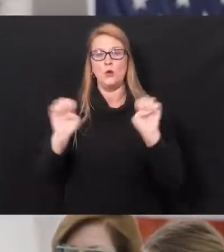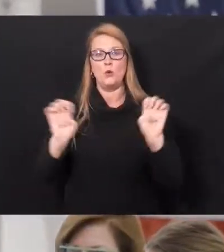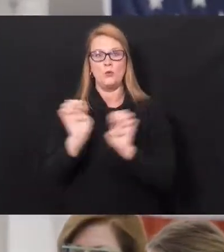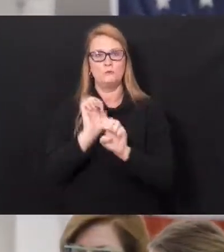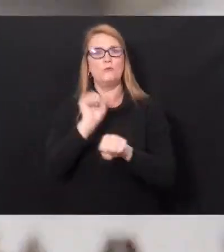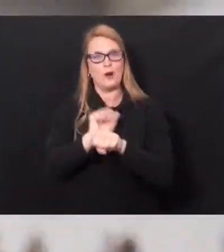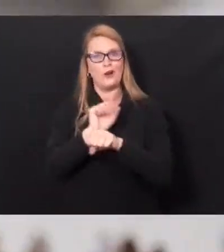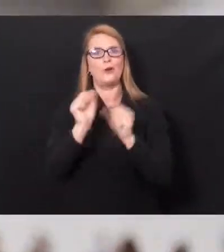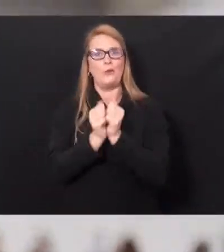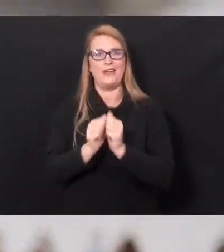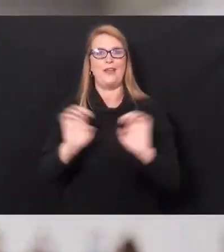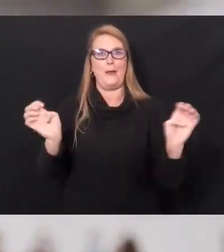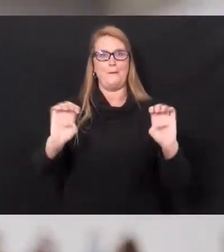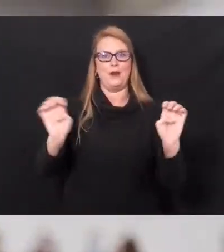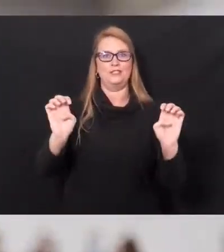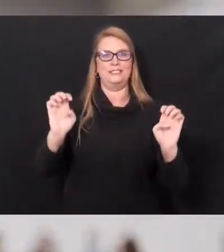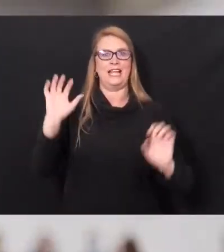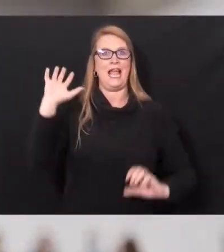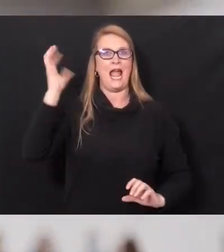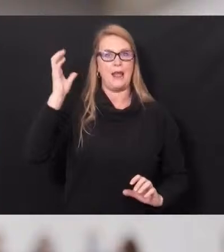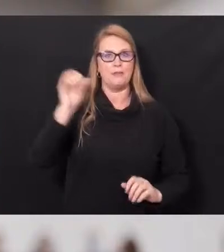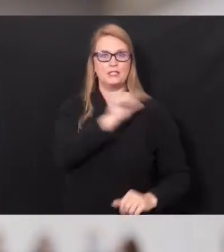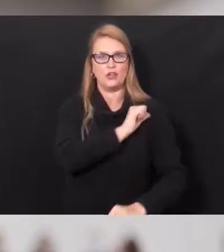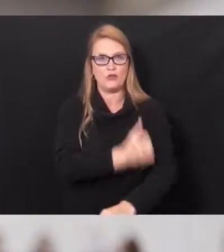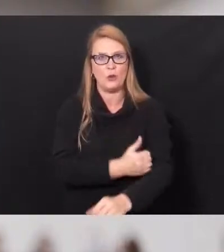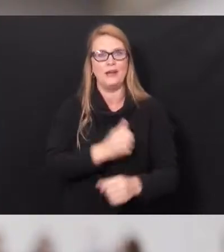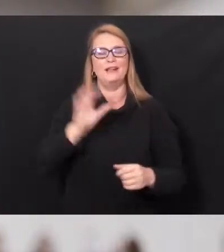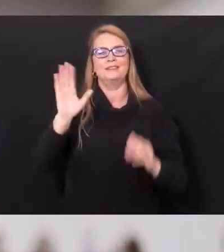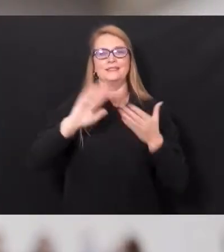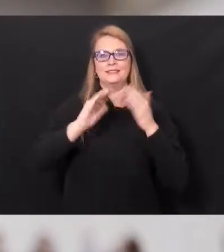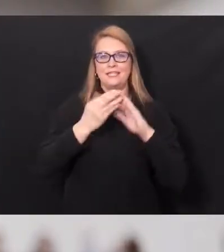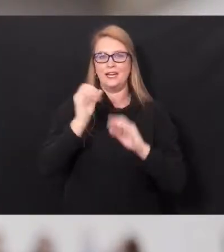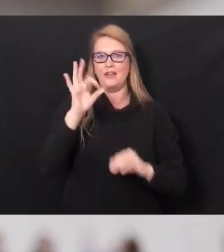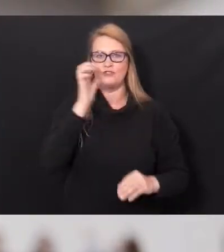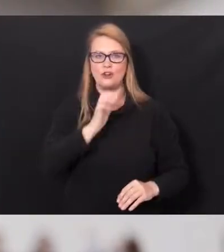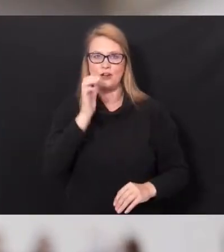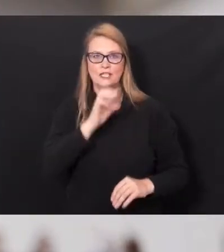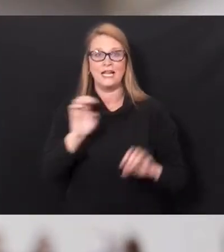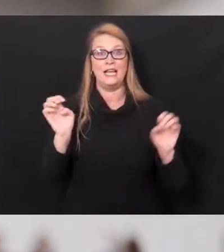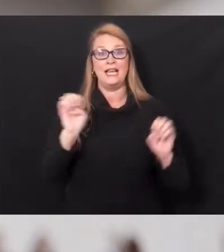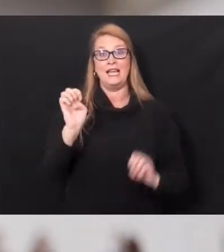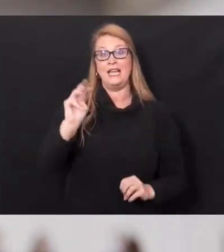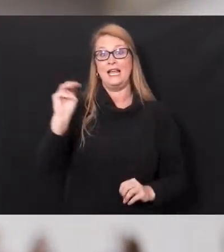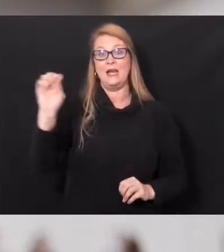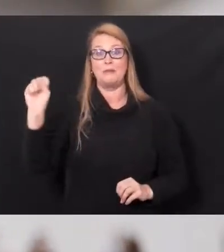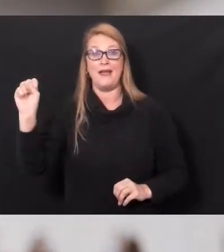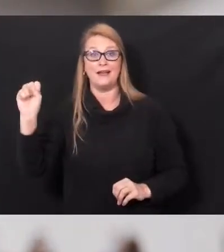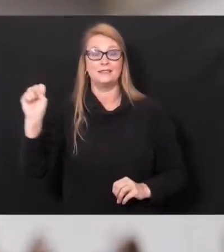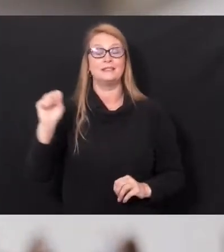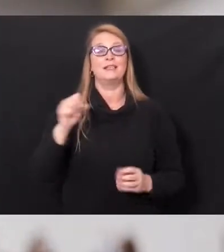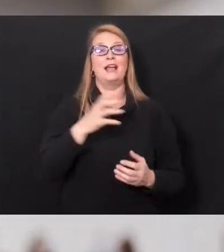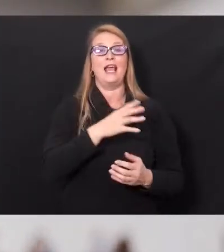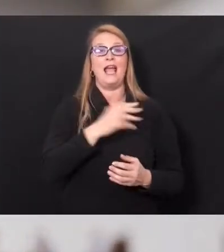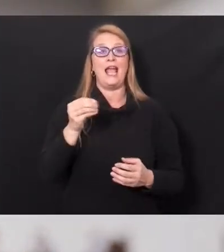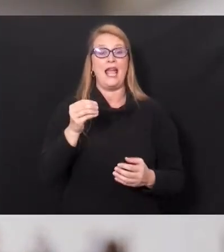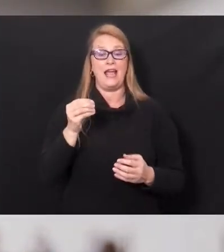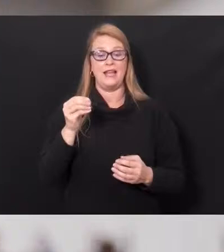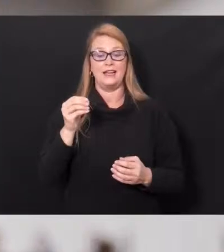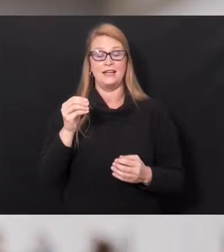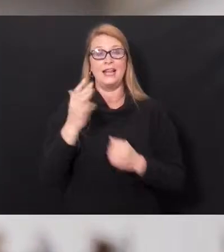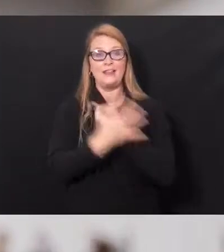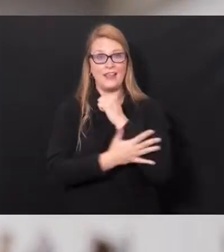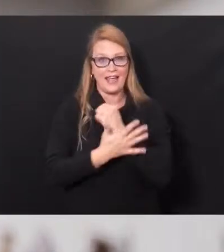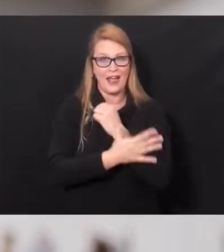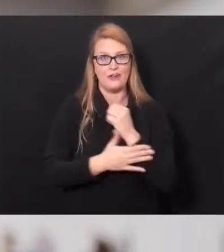County Commission, the Sheriff's Office, the City of Charleston. We've been working with the emergency managers both from the City of Charleston and from the